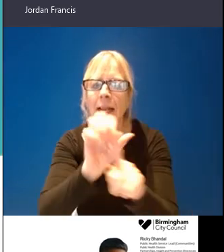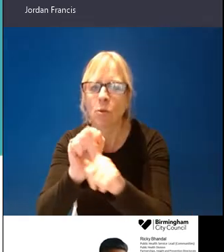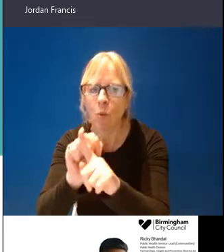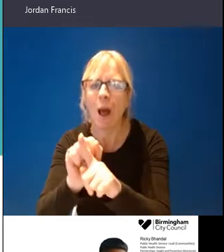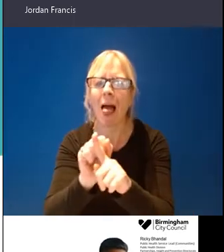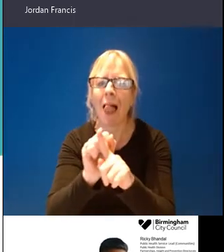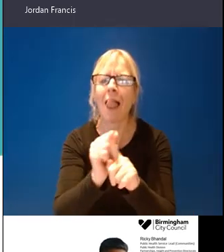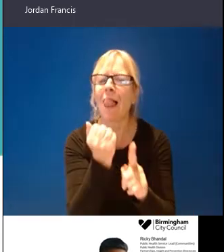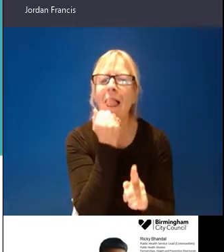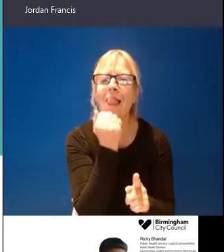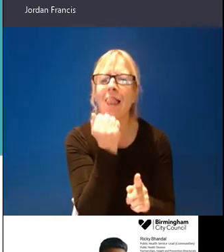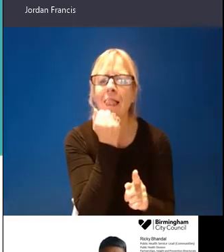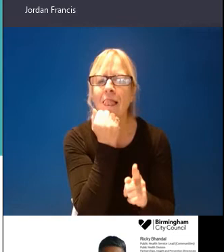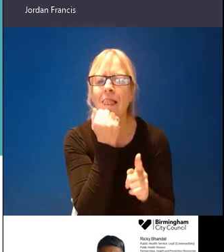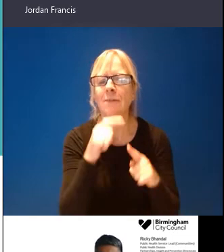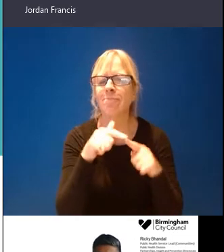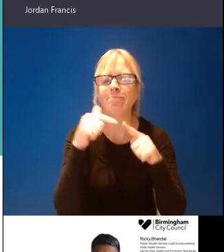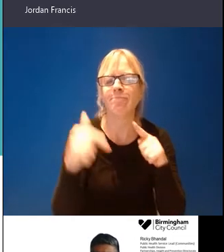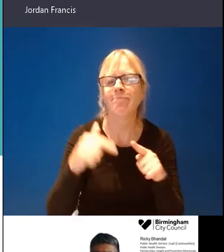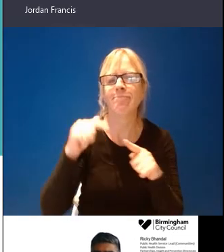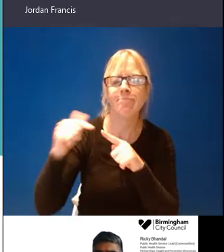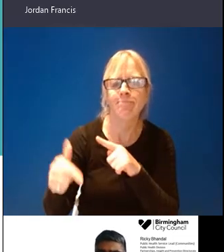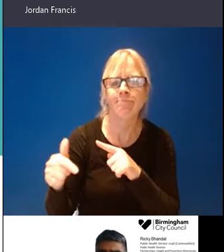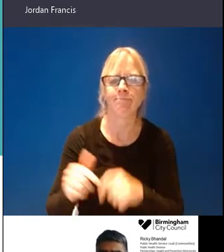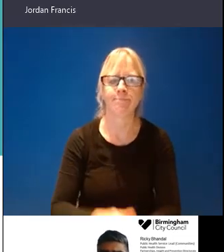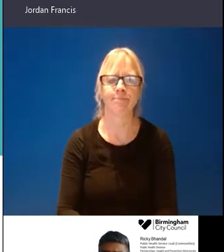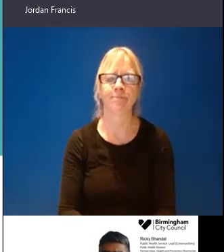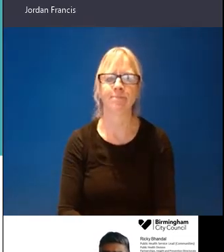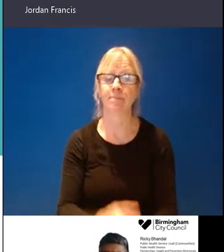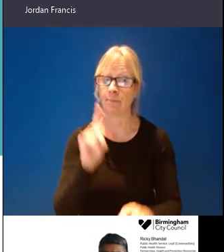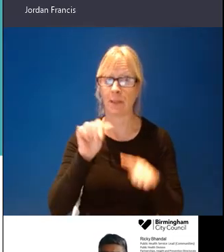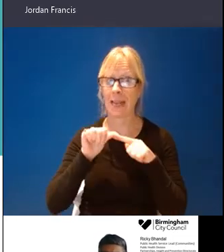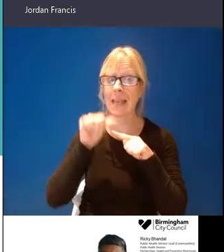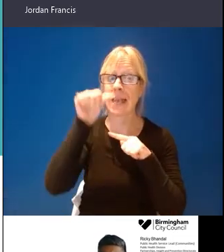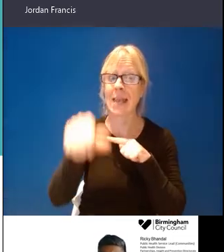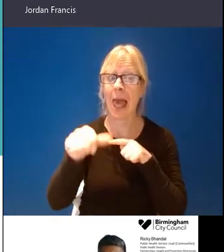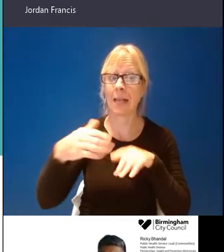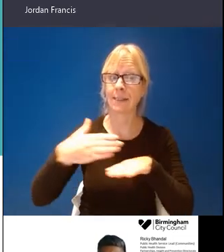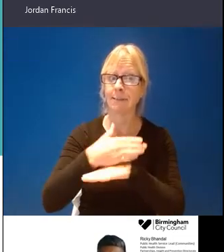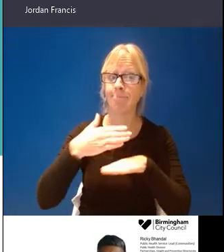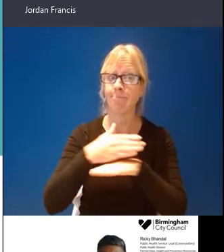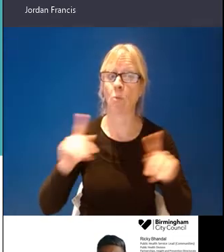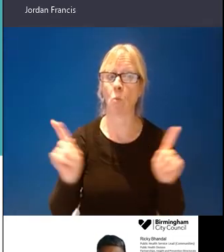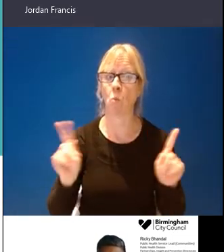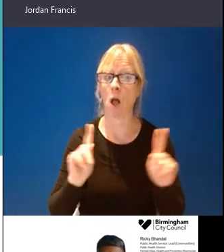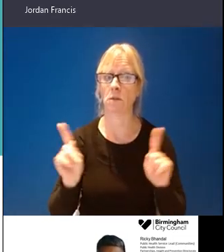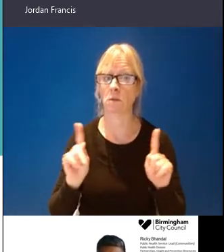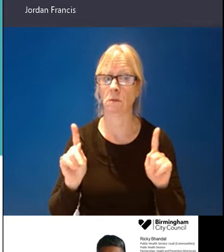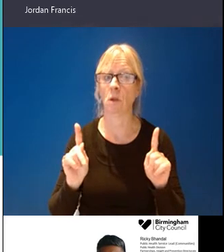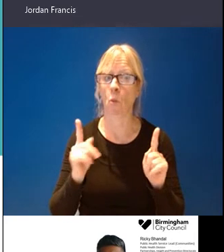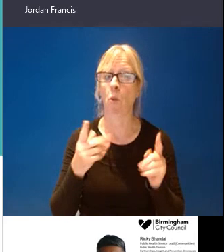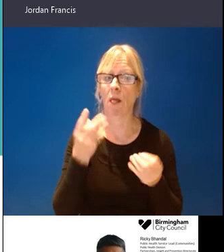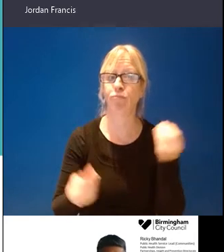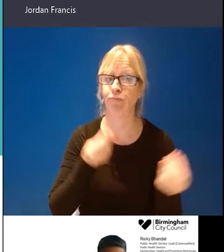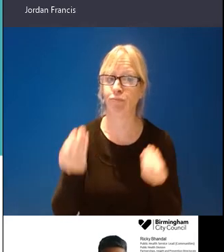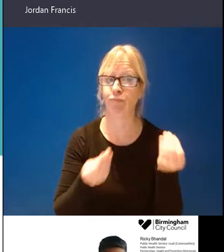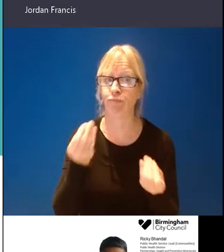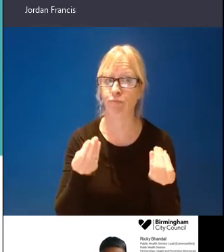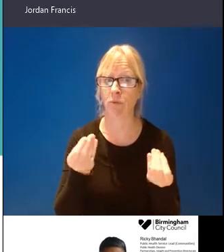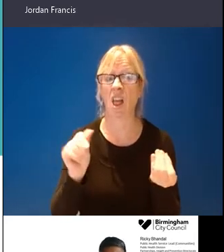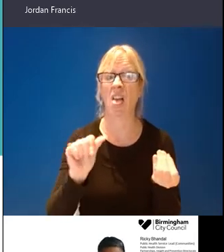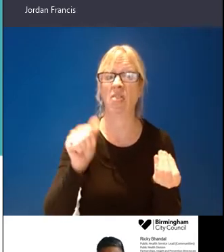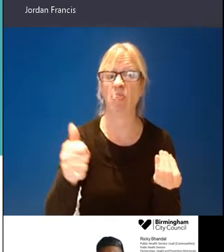move on to the next slide in terms of what the next steps are, and then you'll have an opportunity to kind of ask questions at this point, and then